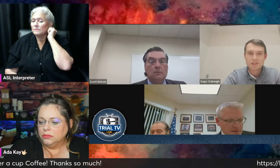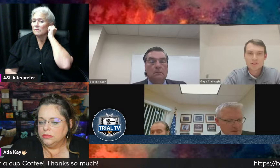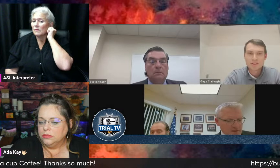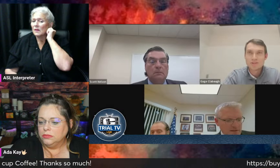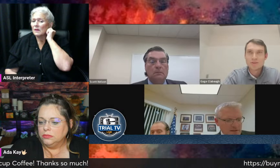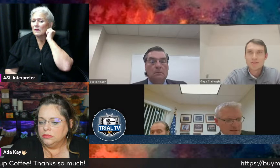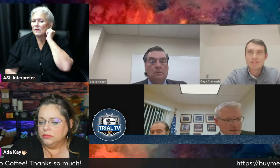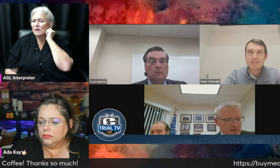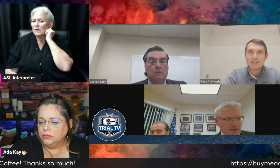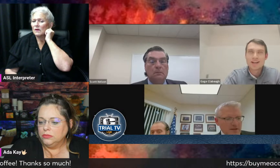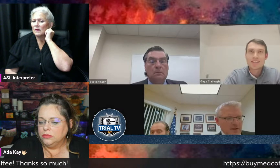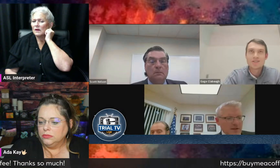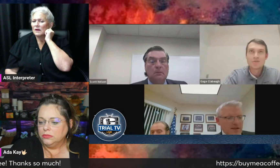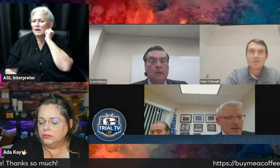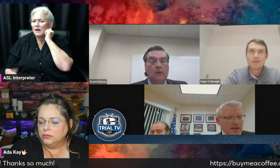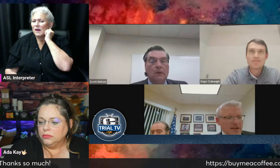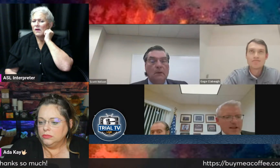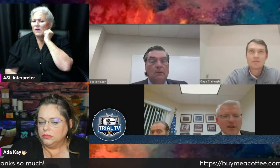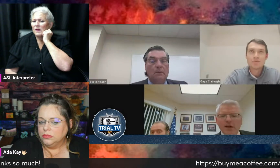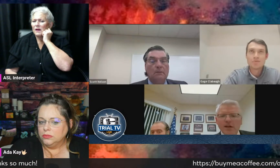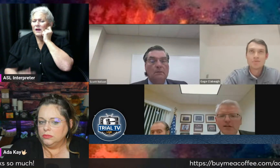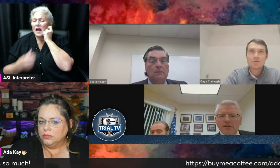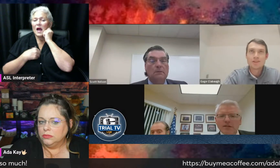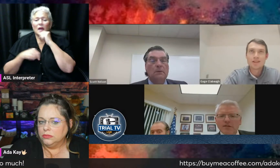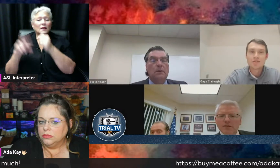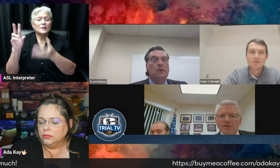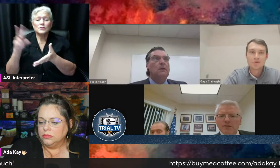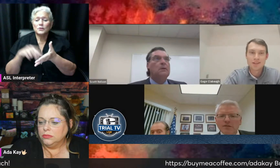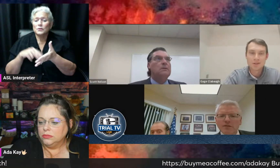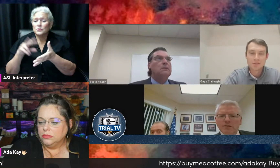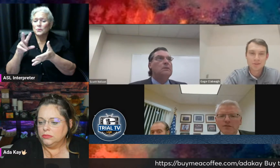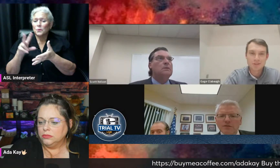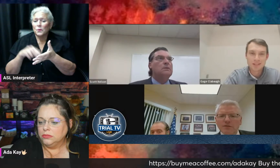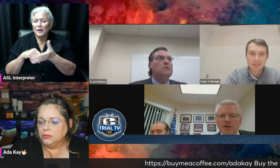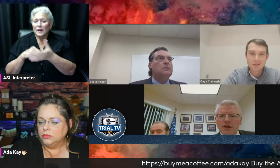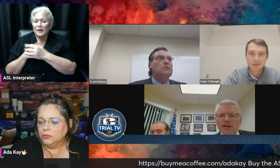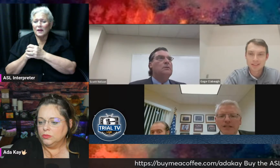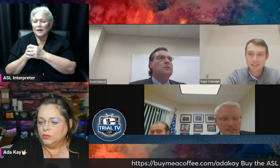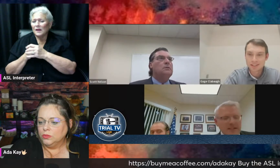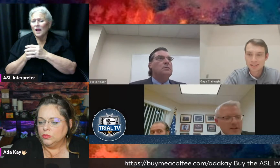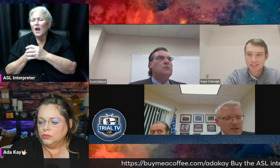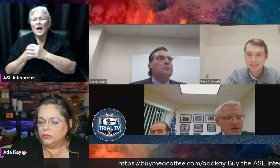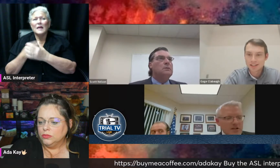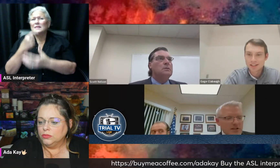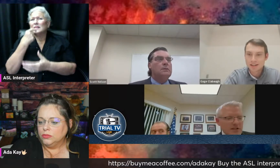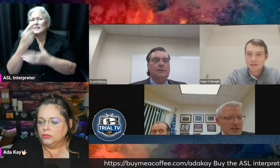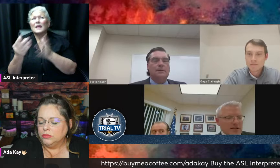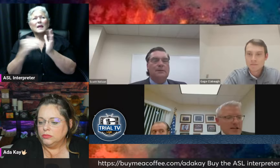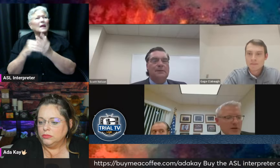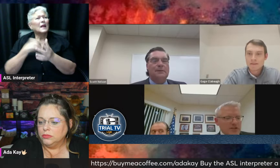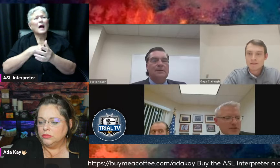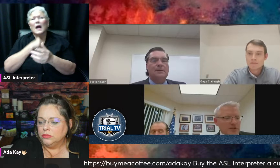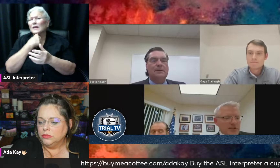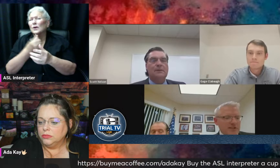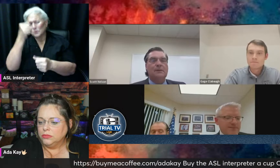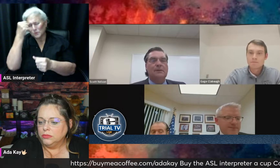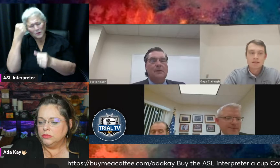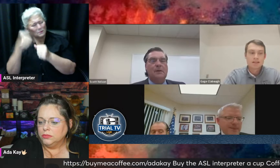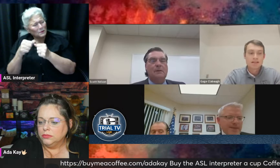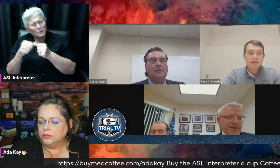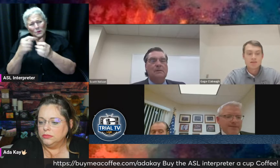I'm not sure. Do you want me to? I can just kind of rephrase. I don't remember exactly what I said. Yeah, why don't you do